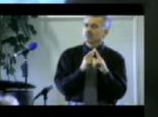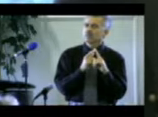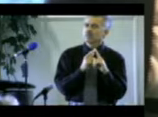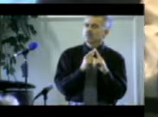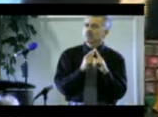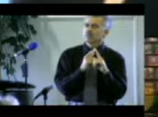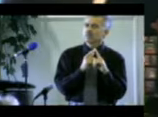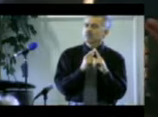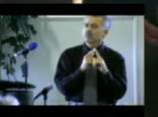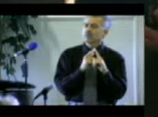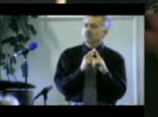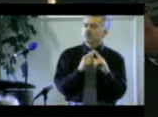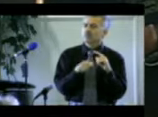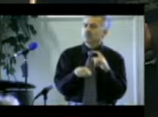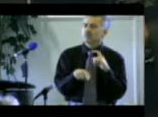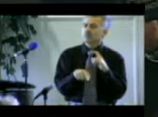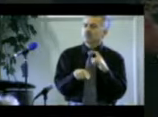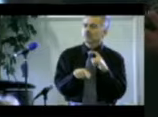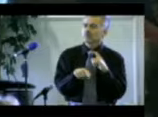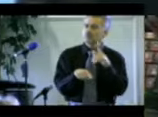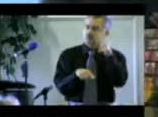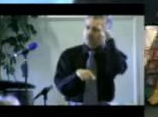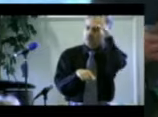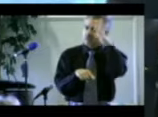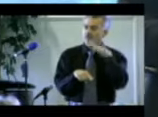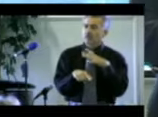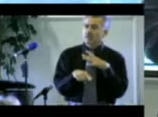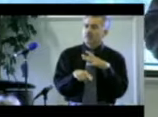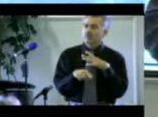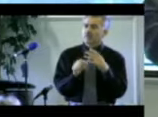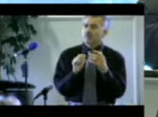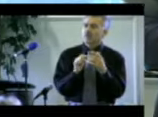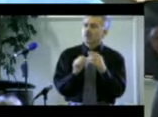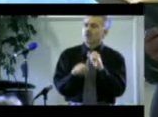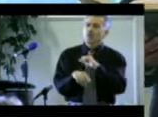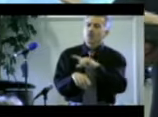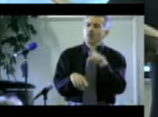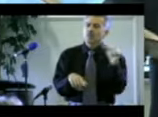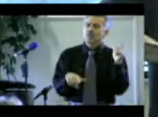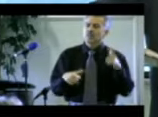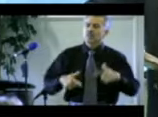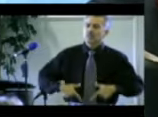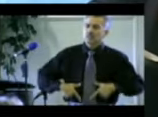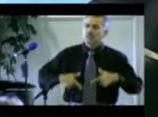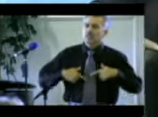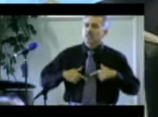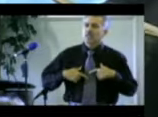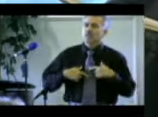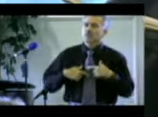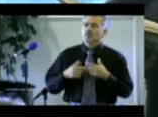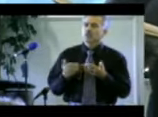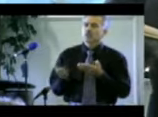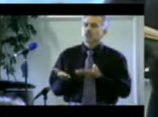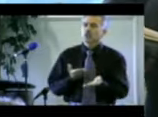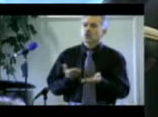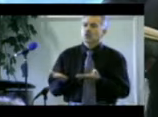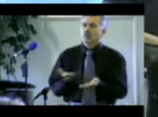And that was the case with this man. He had worked his entire life in a very serving way.